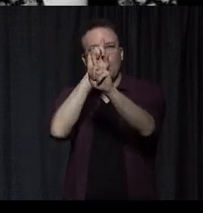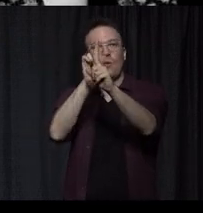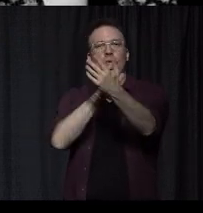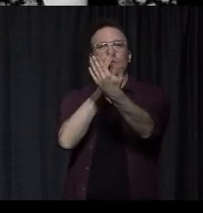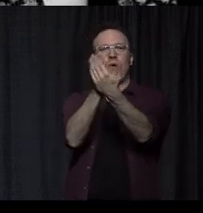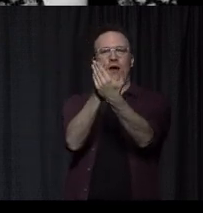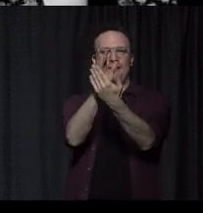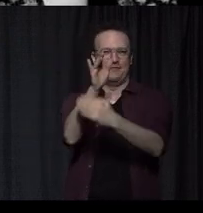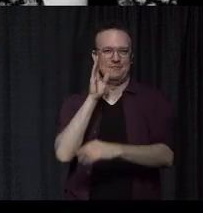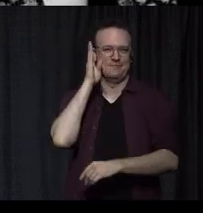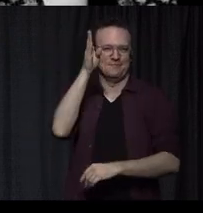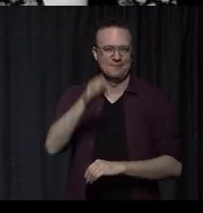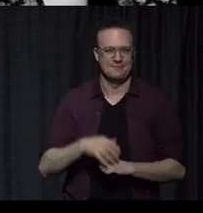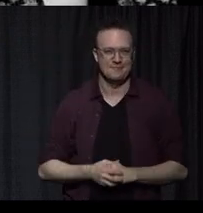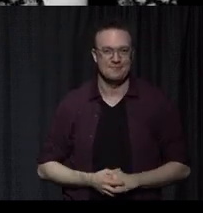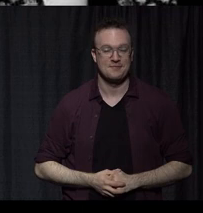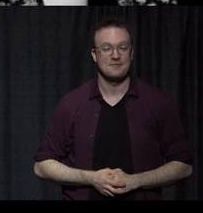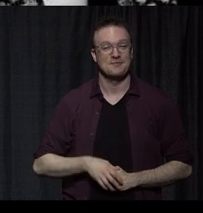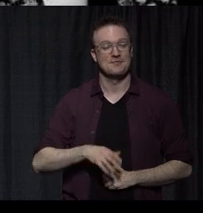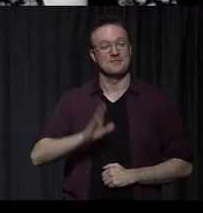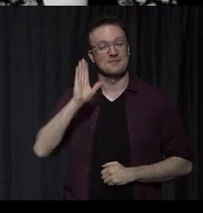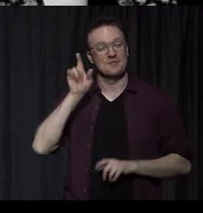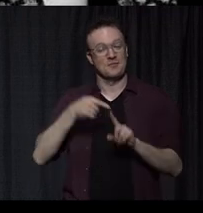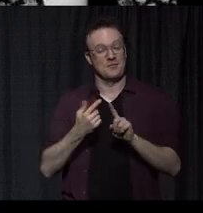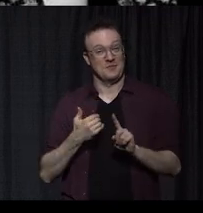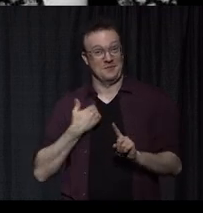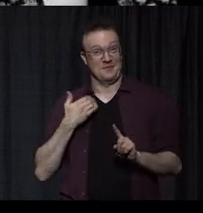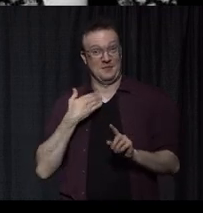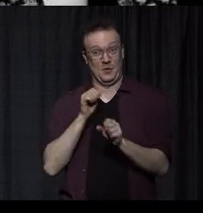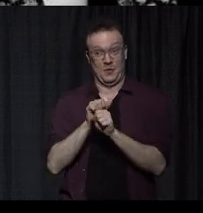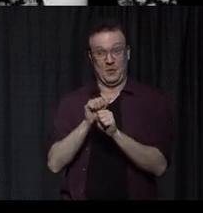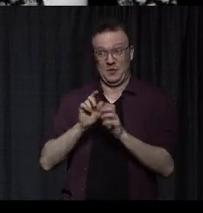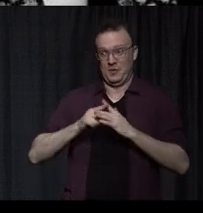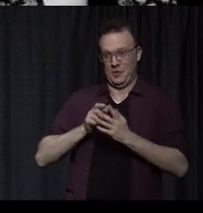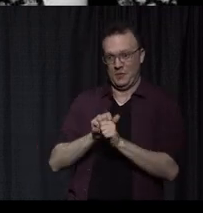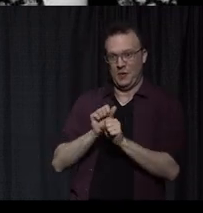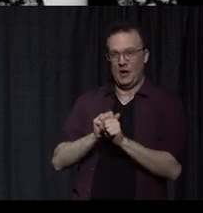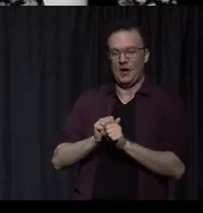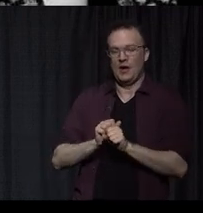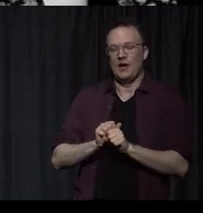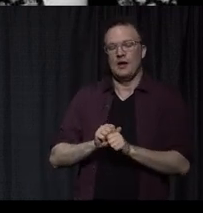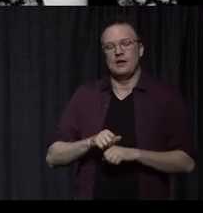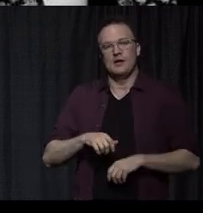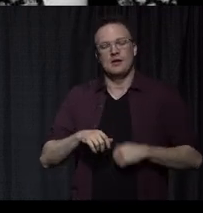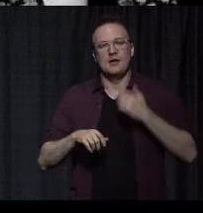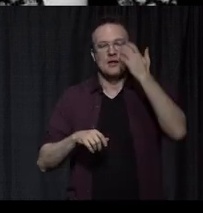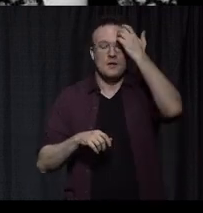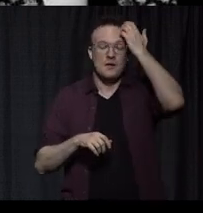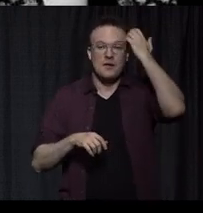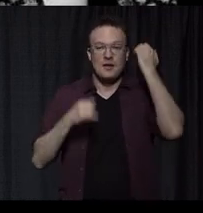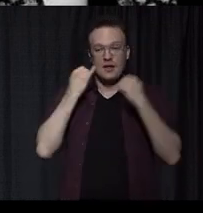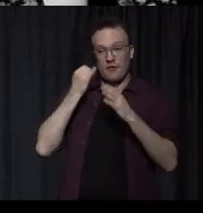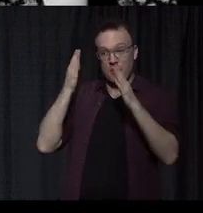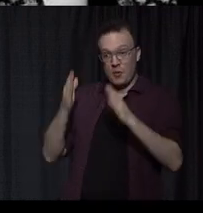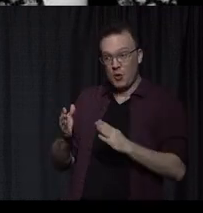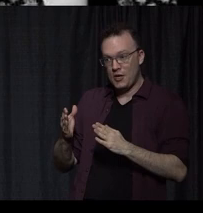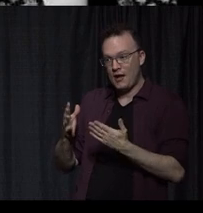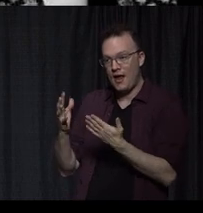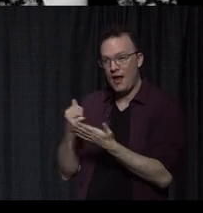there. Early on in my career, I loved the joy that came from helping someone get a